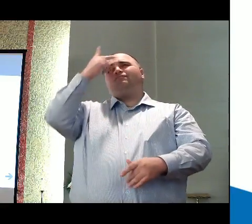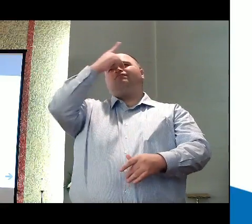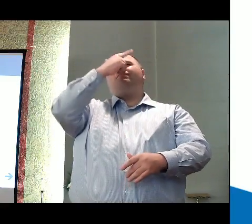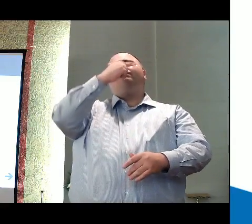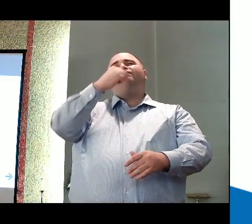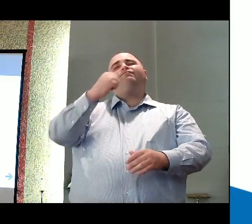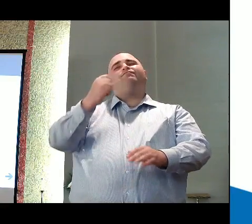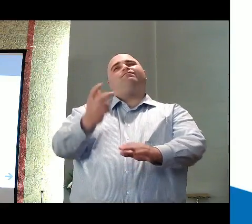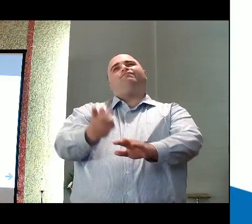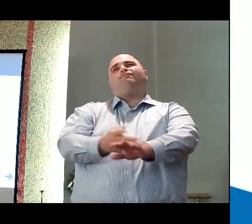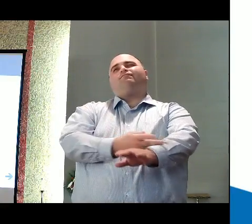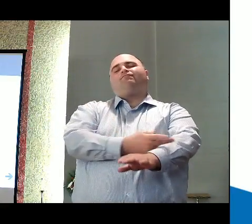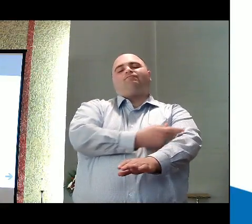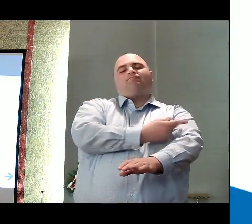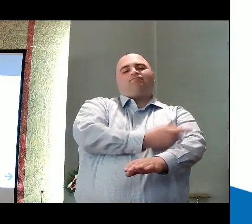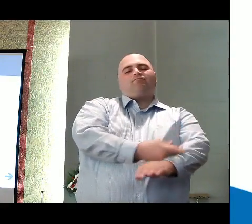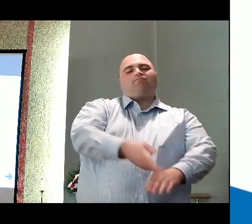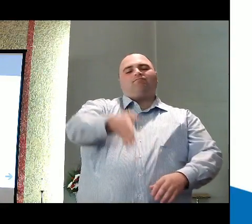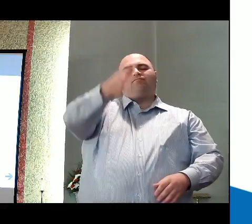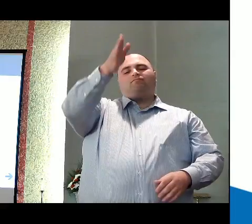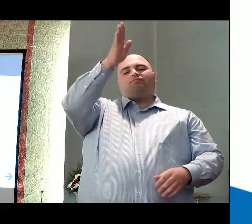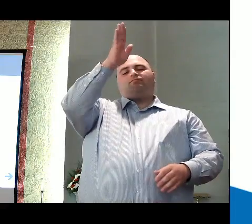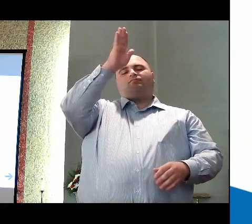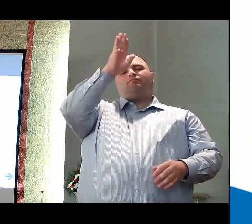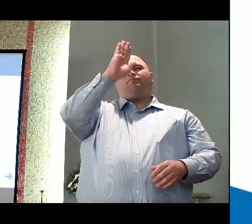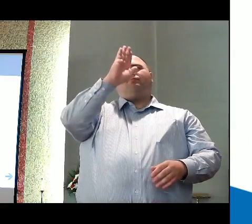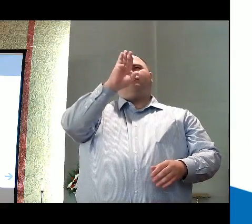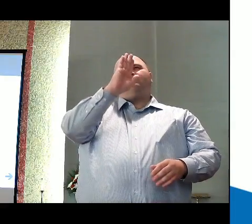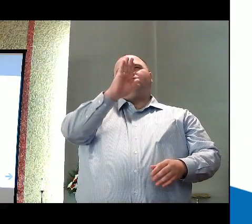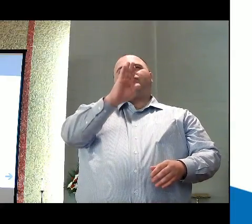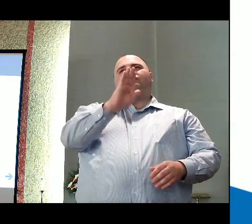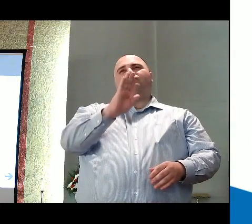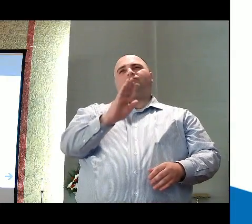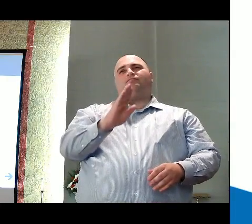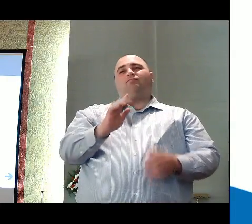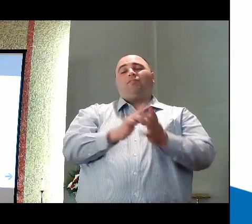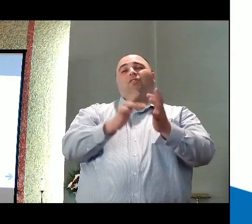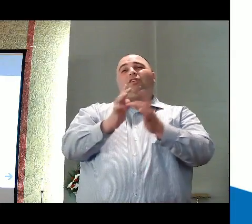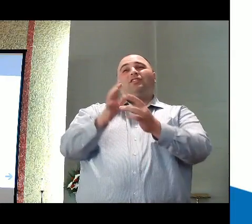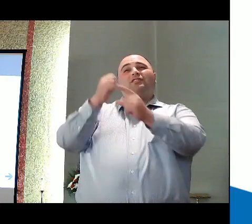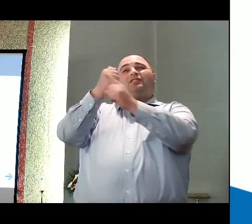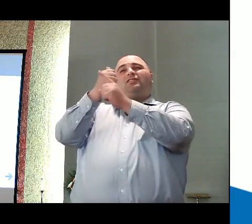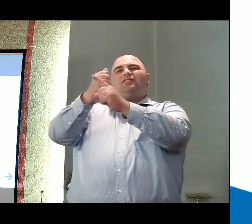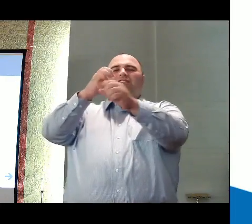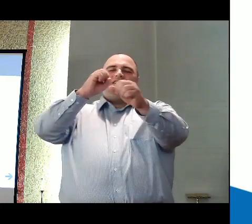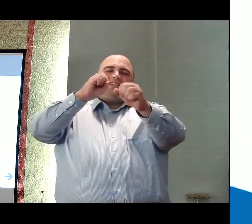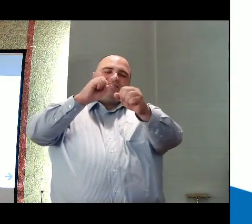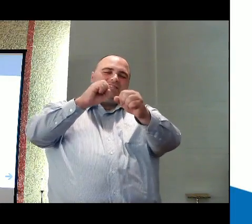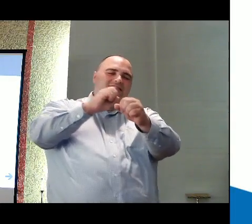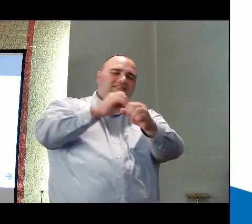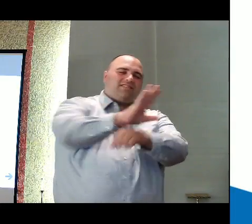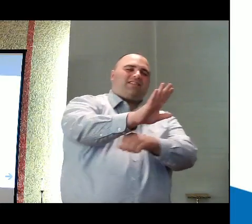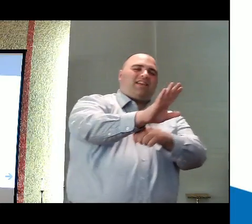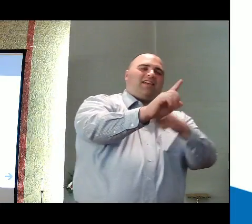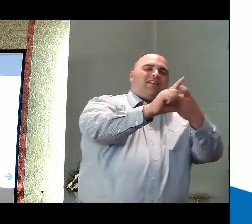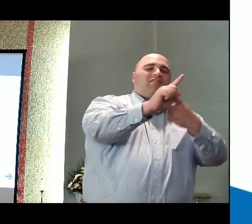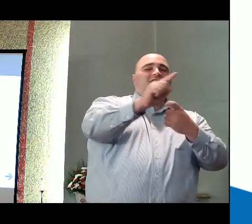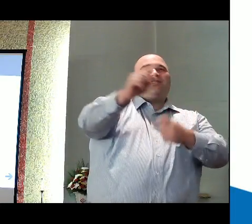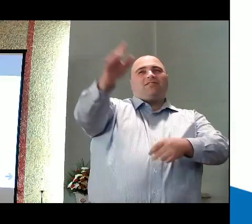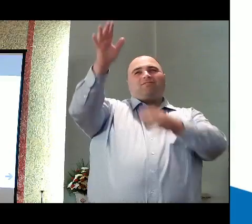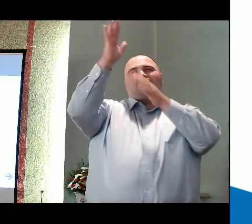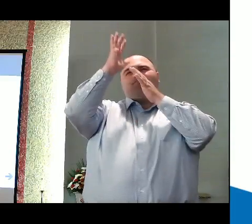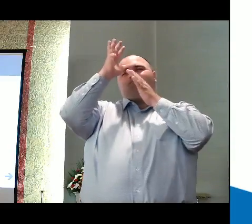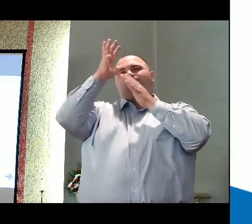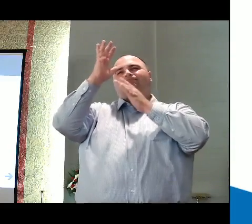merciful. Beautiful Lamb of God, sent from the